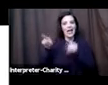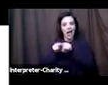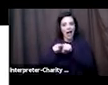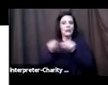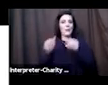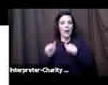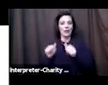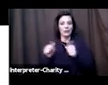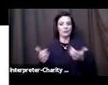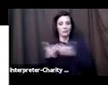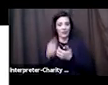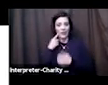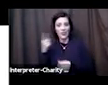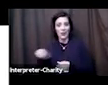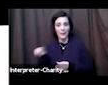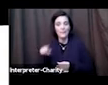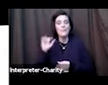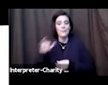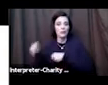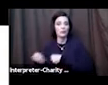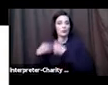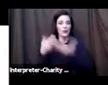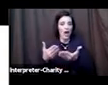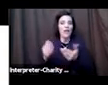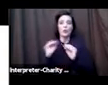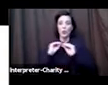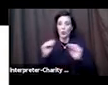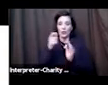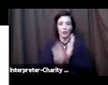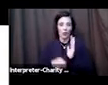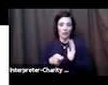And it must be provided at no cost in most cases.